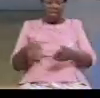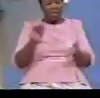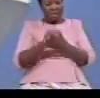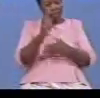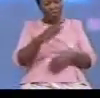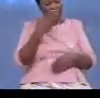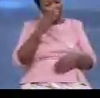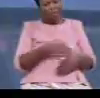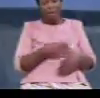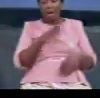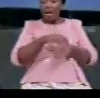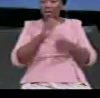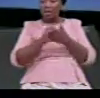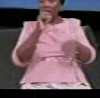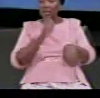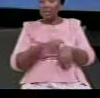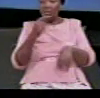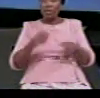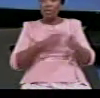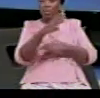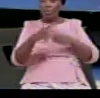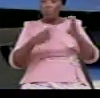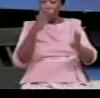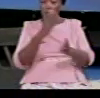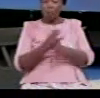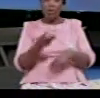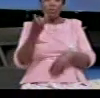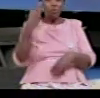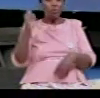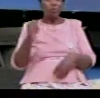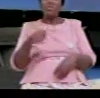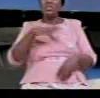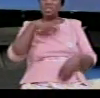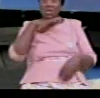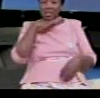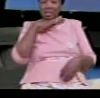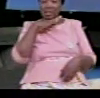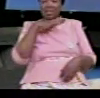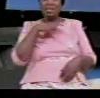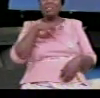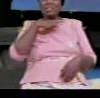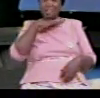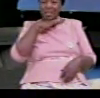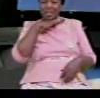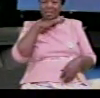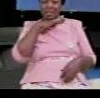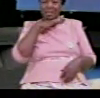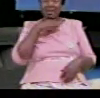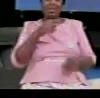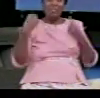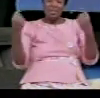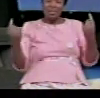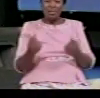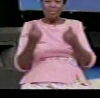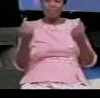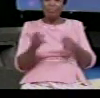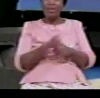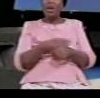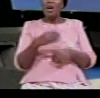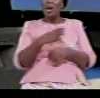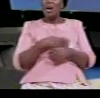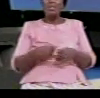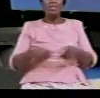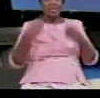time, the world was dirty, defiled, sinful. They transgressed the law of